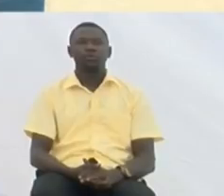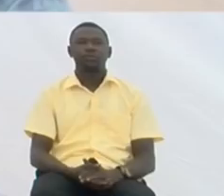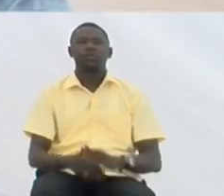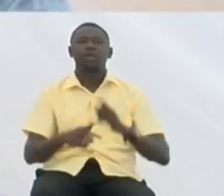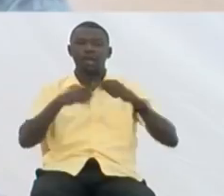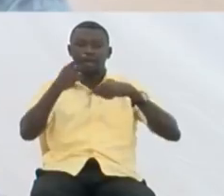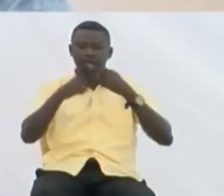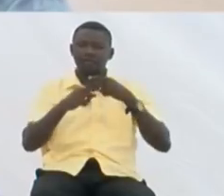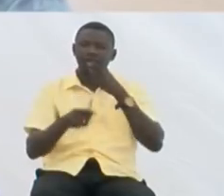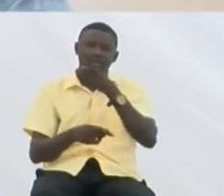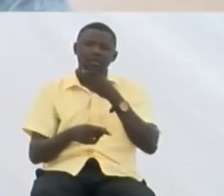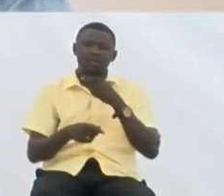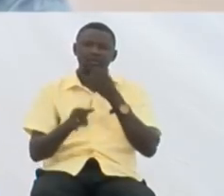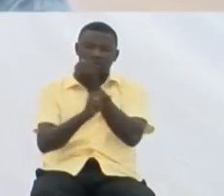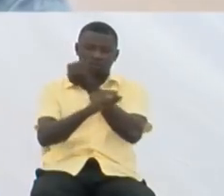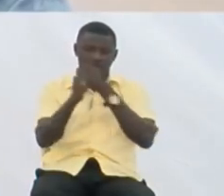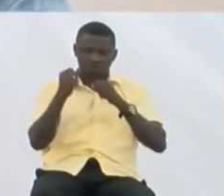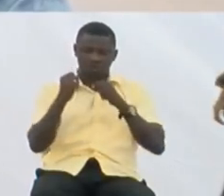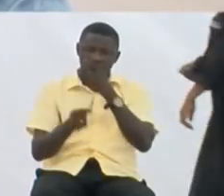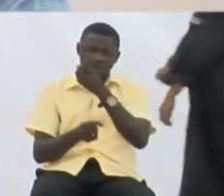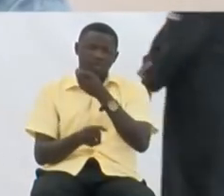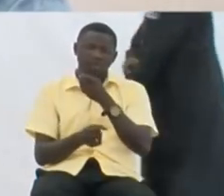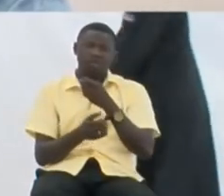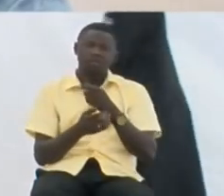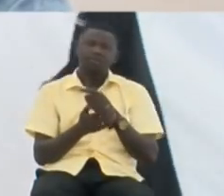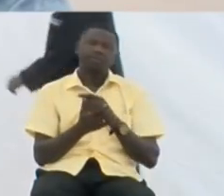After that event,